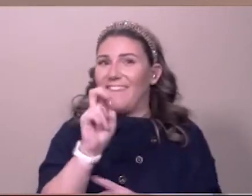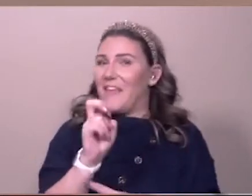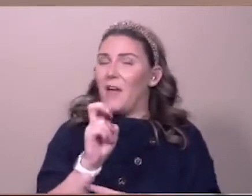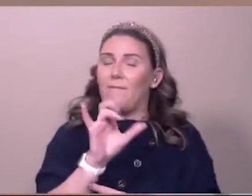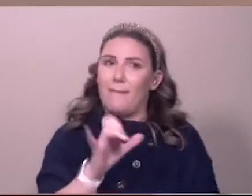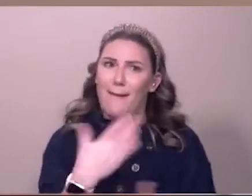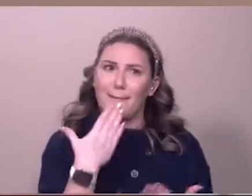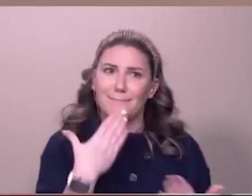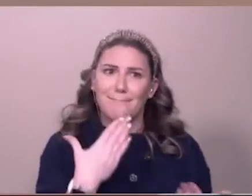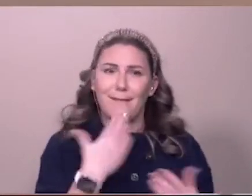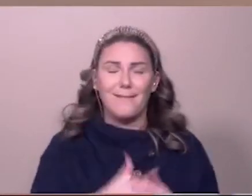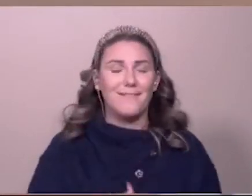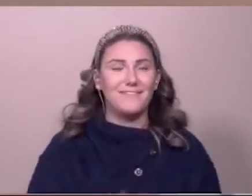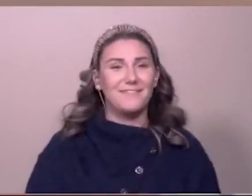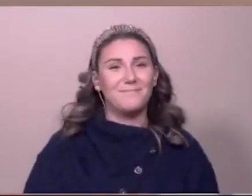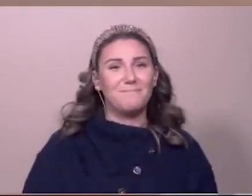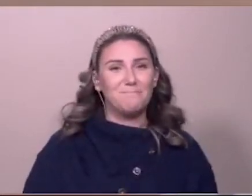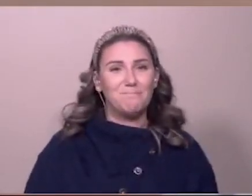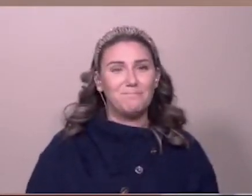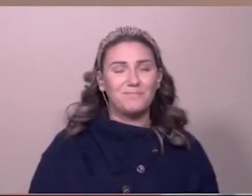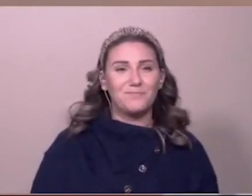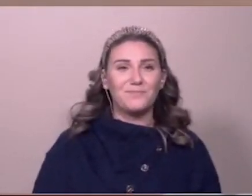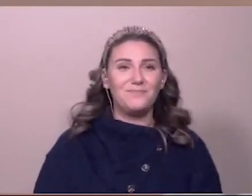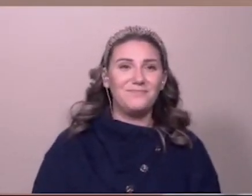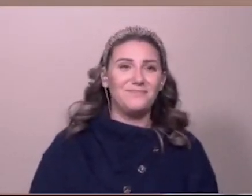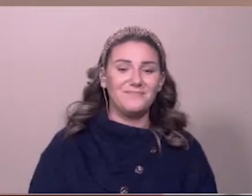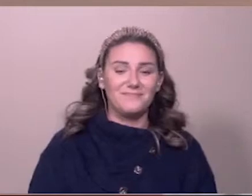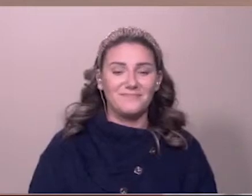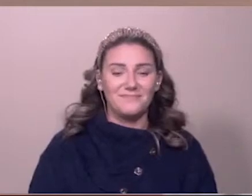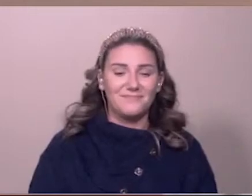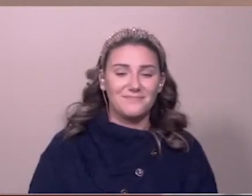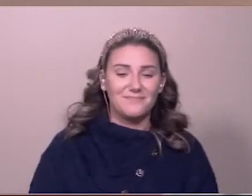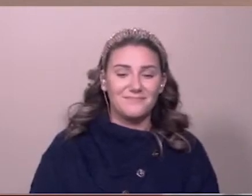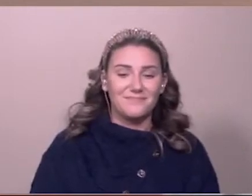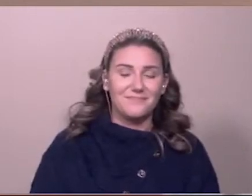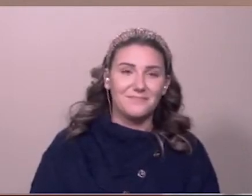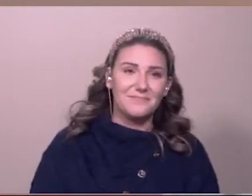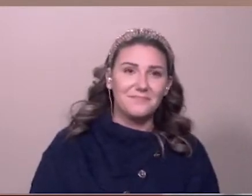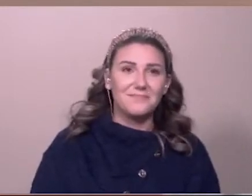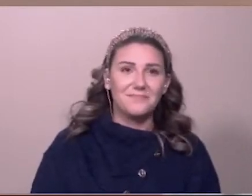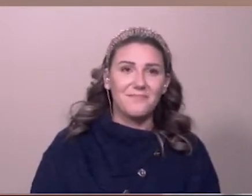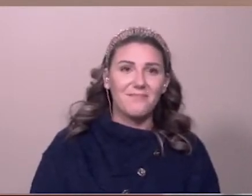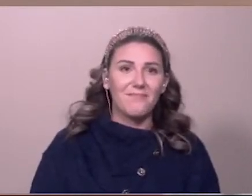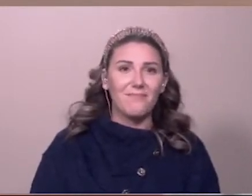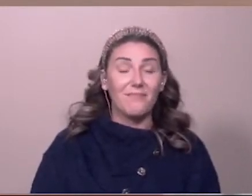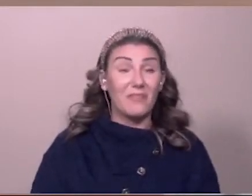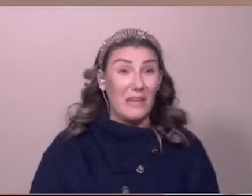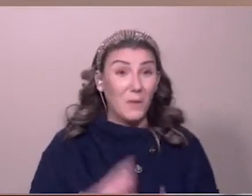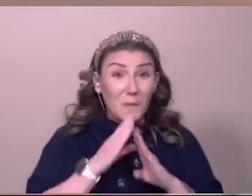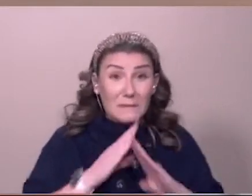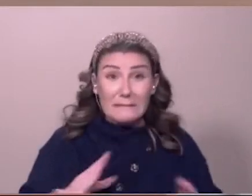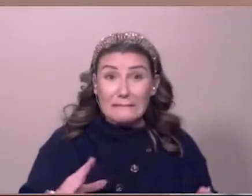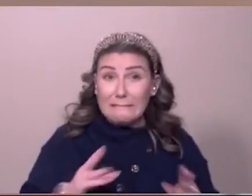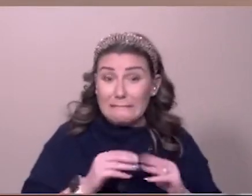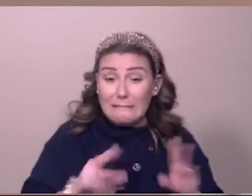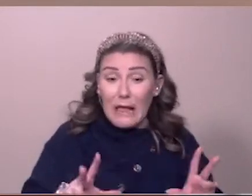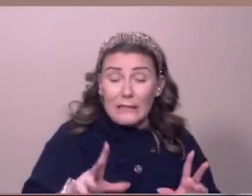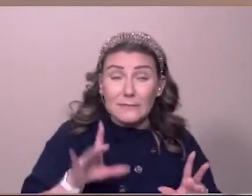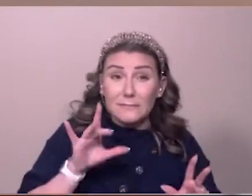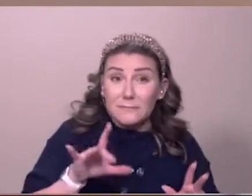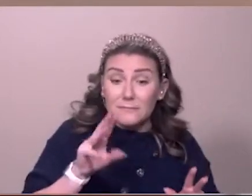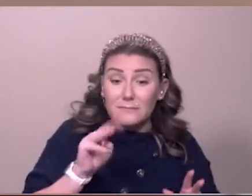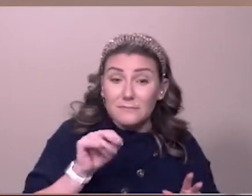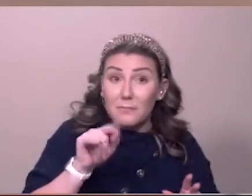You know, We lost you. Did you hit mute?